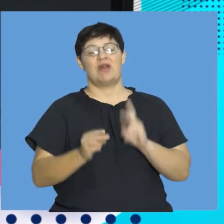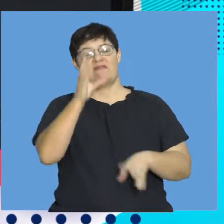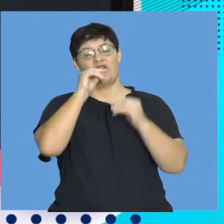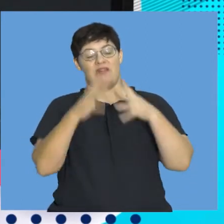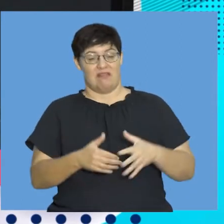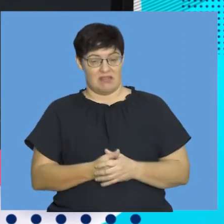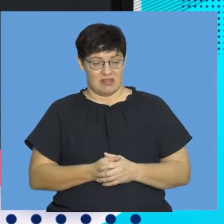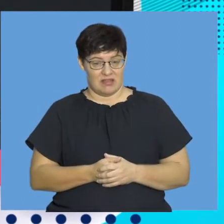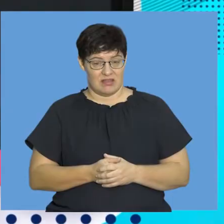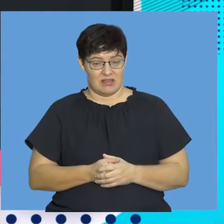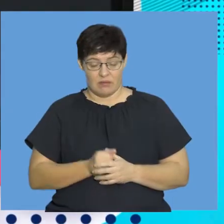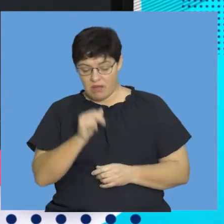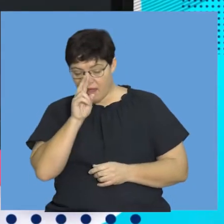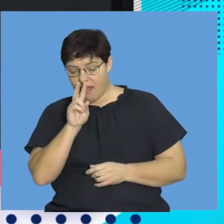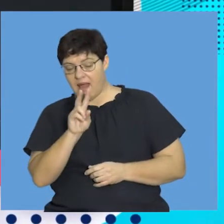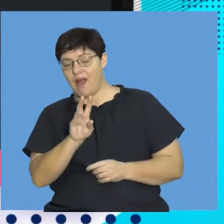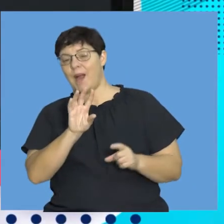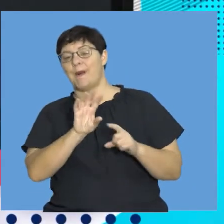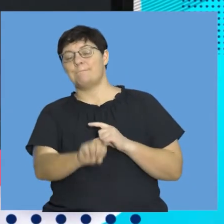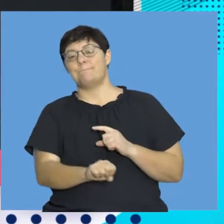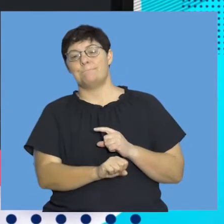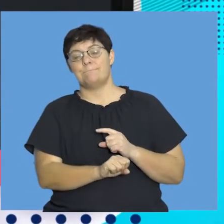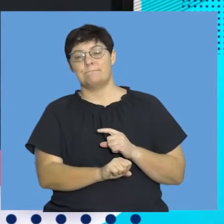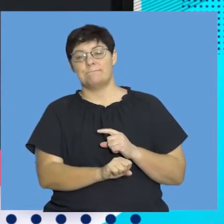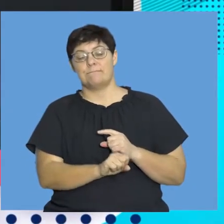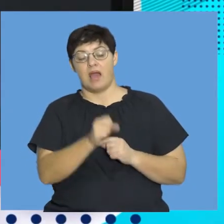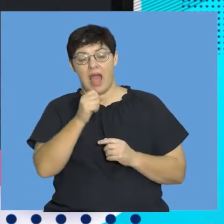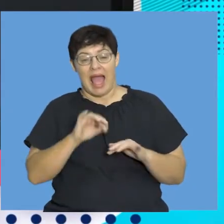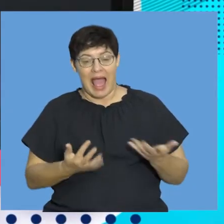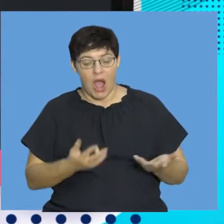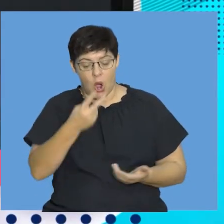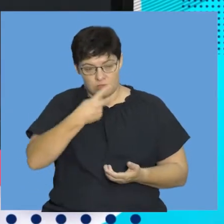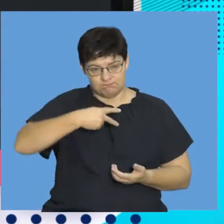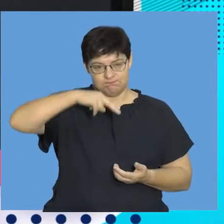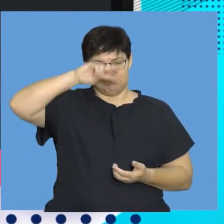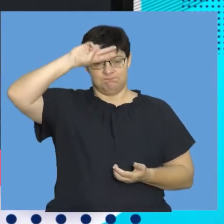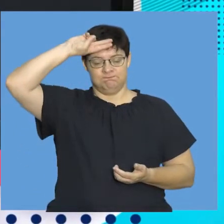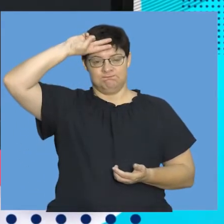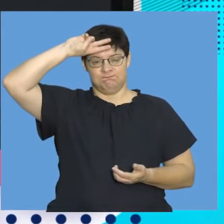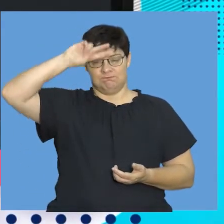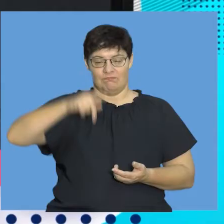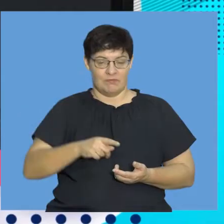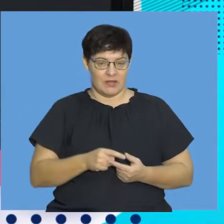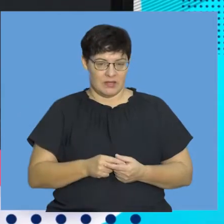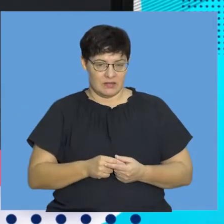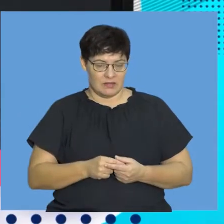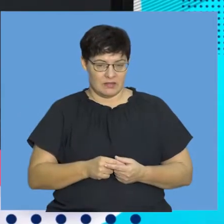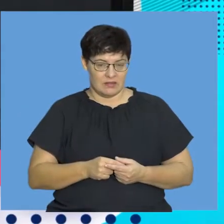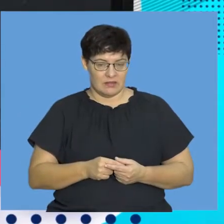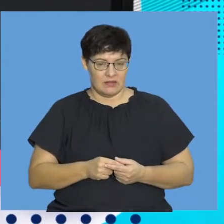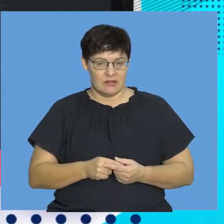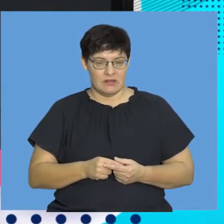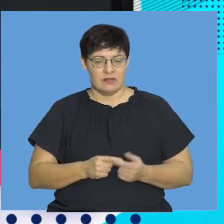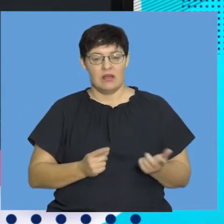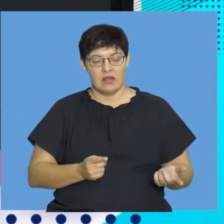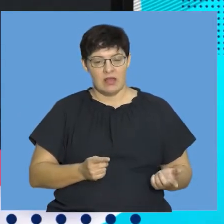learner, you will see the interpretation, although you need to know it in grade 11 as well, but